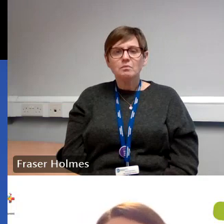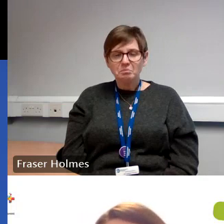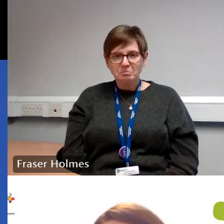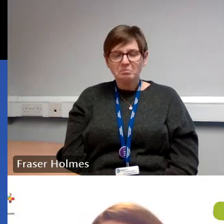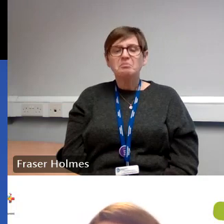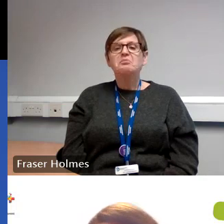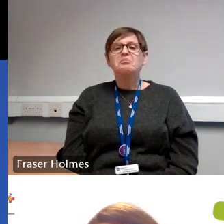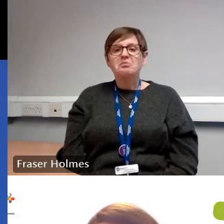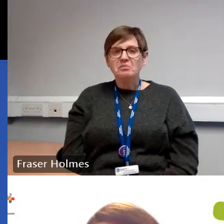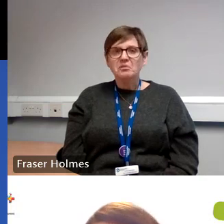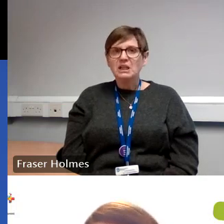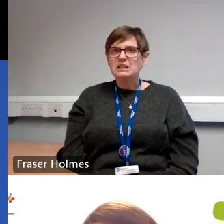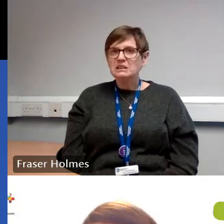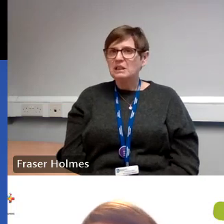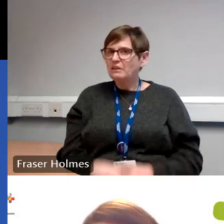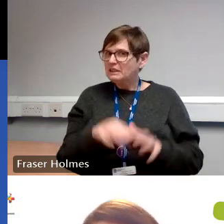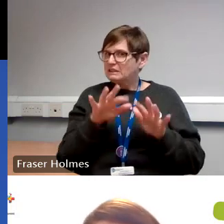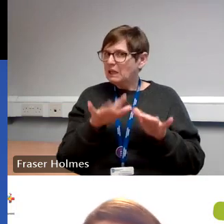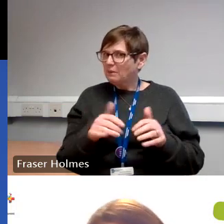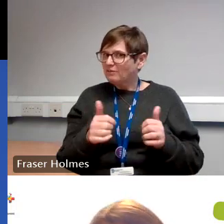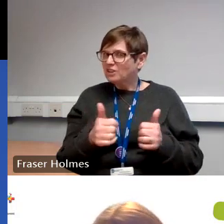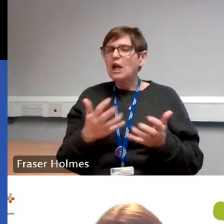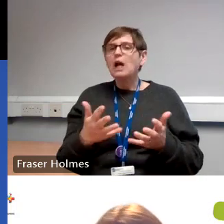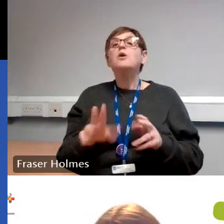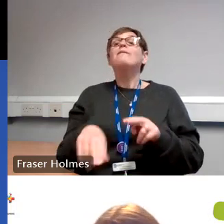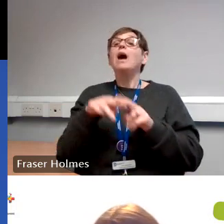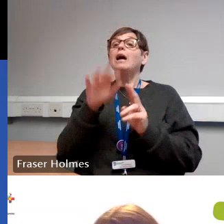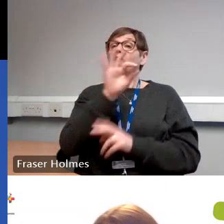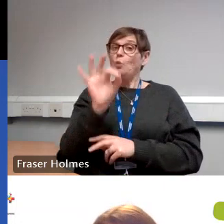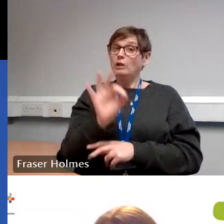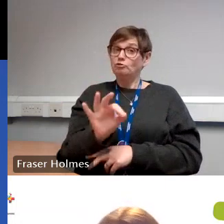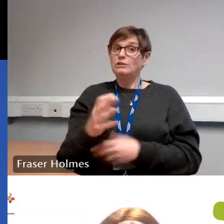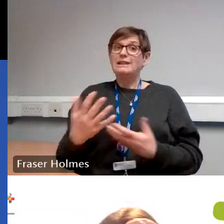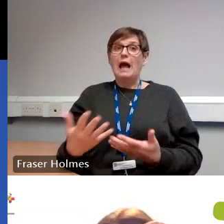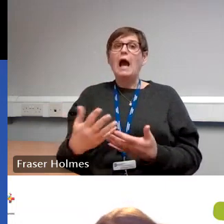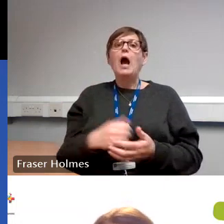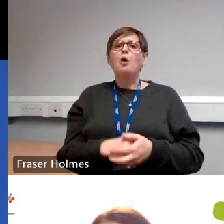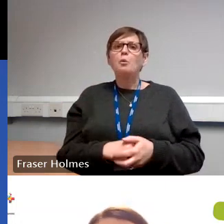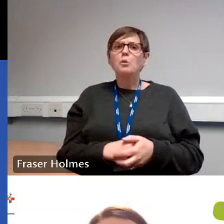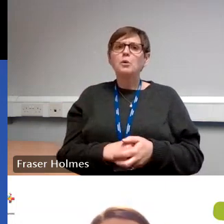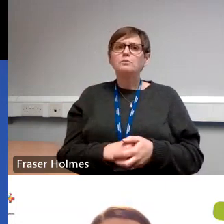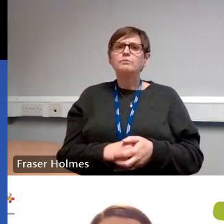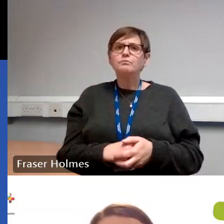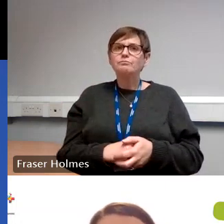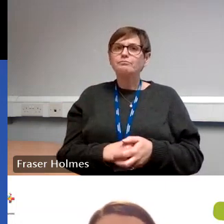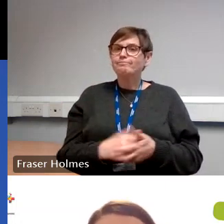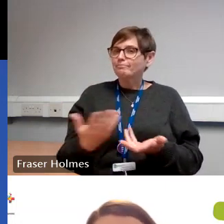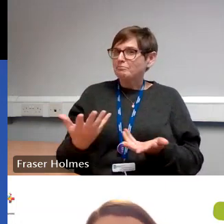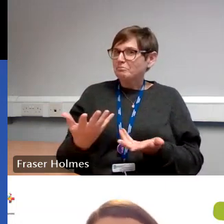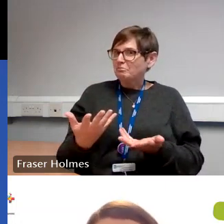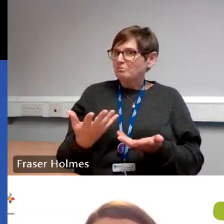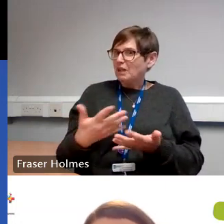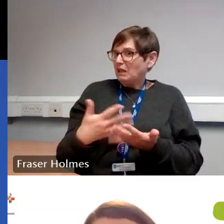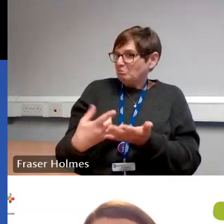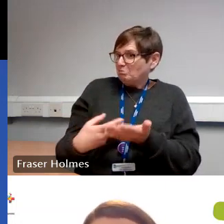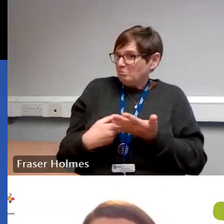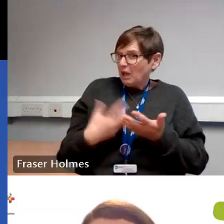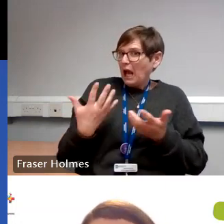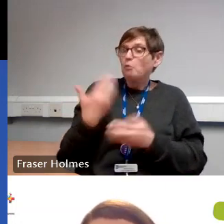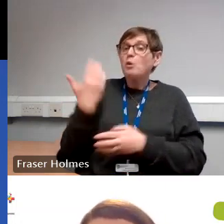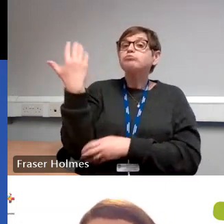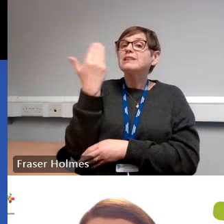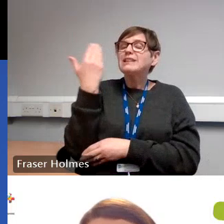Okay, so I can't see anybody typing now, so I'll move on to the final question, which is there anything you can suggest to improve this